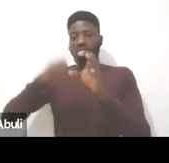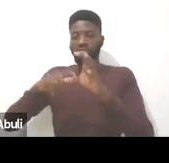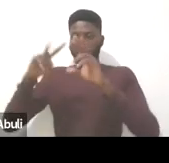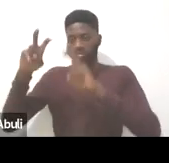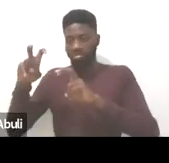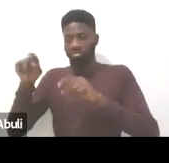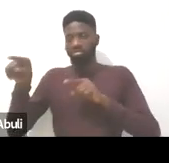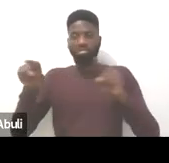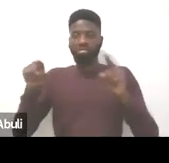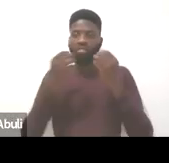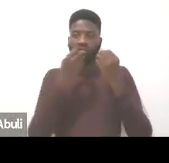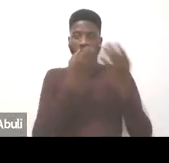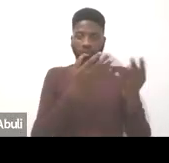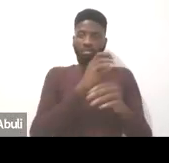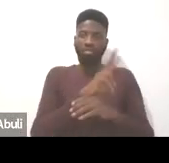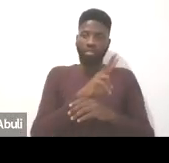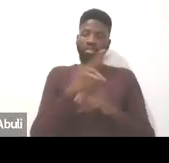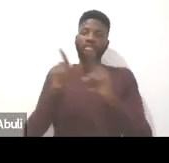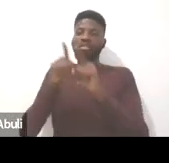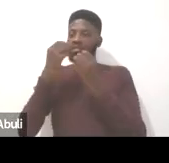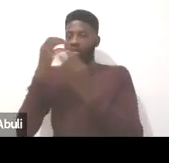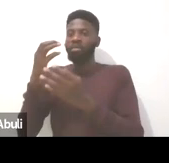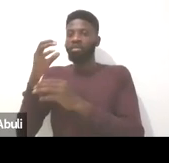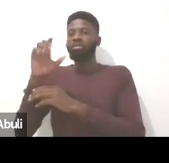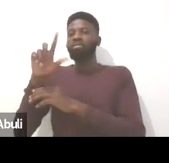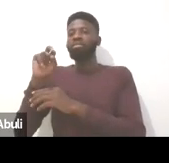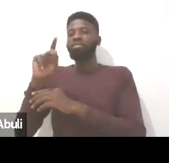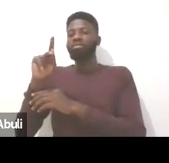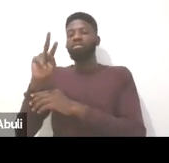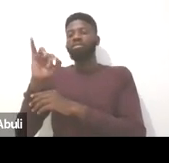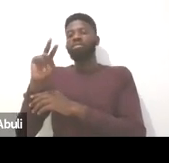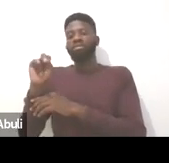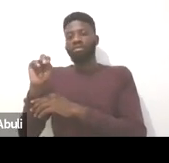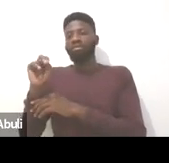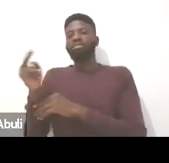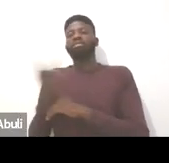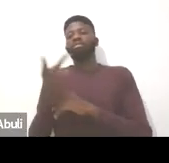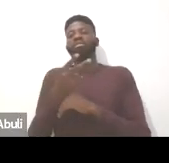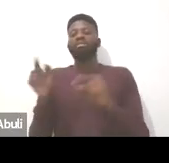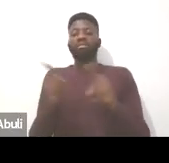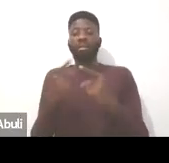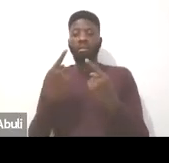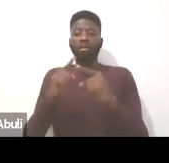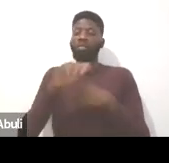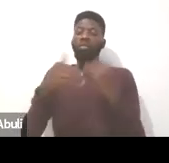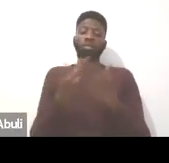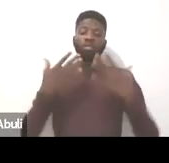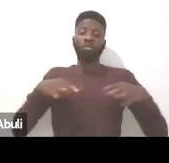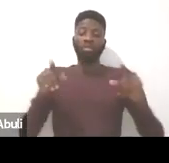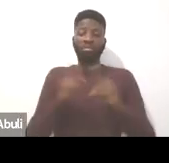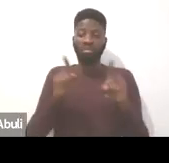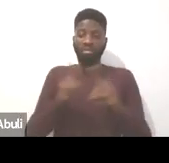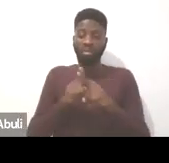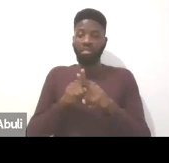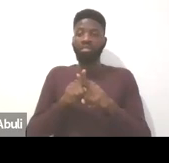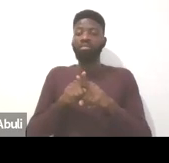that the Lucy that is on the CV is a Lucy that is on LinkedIn. But again, not everyone goes through or takes the